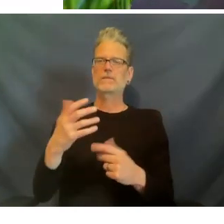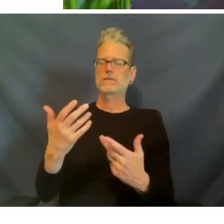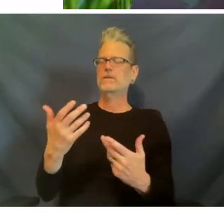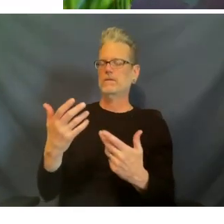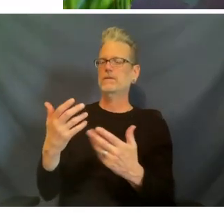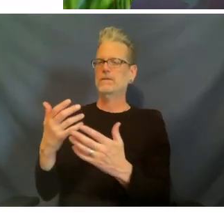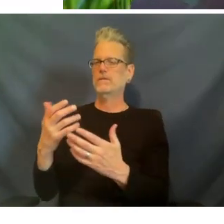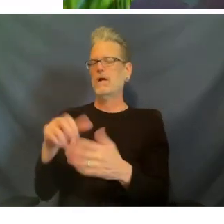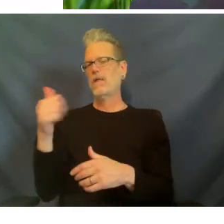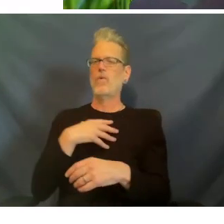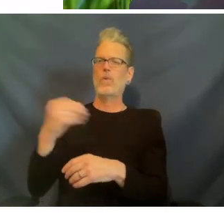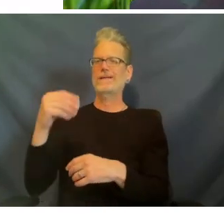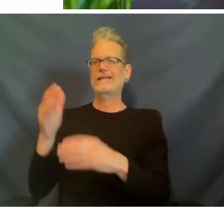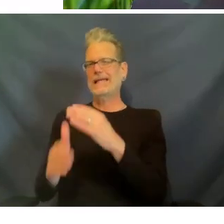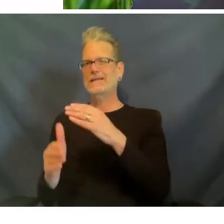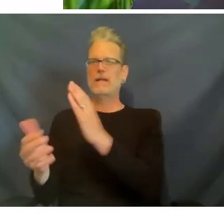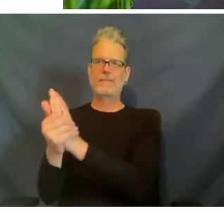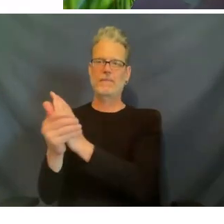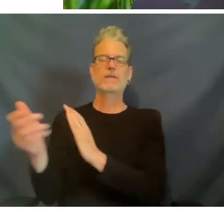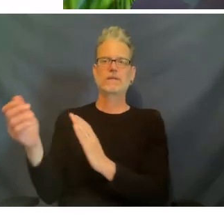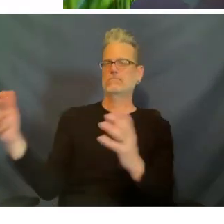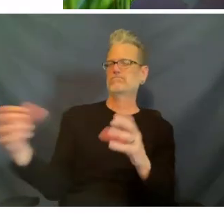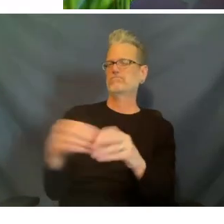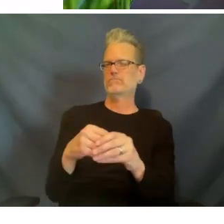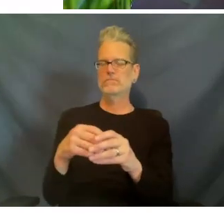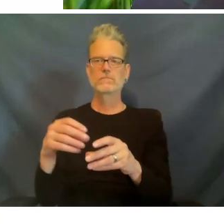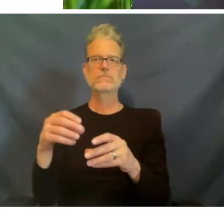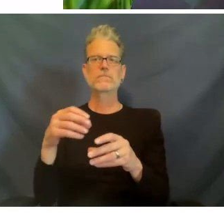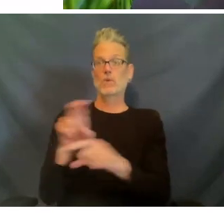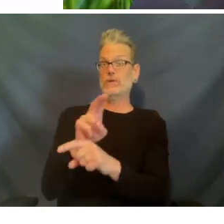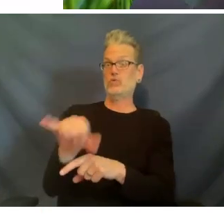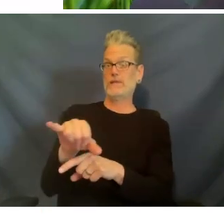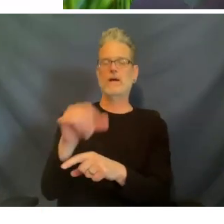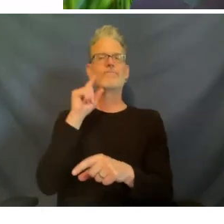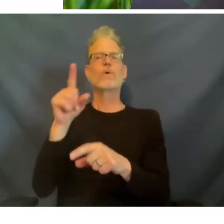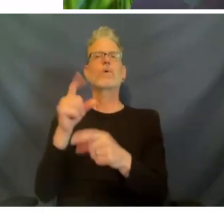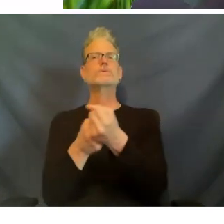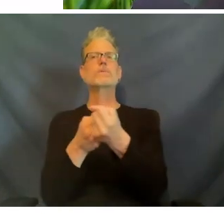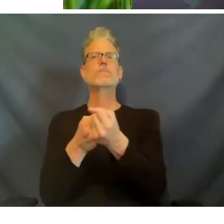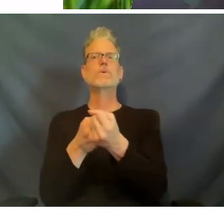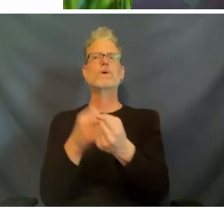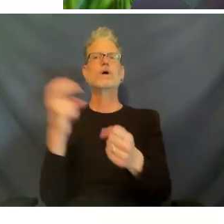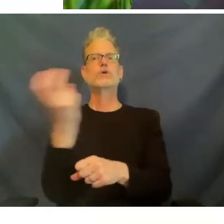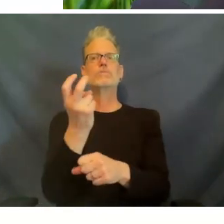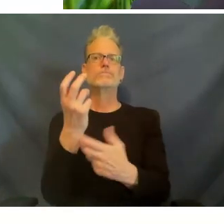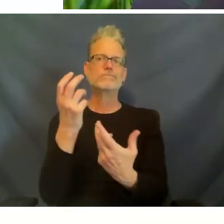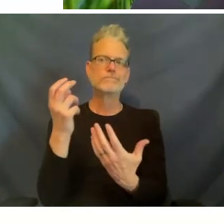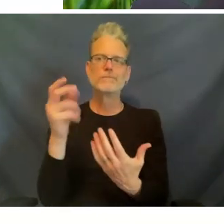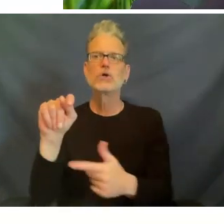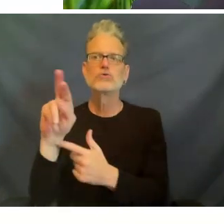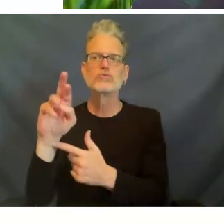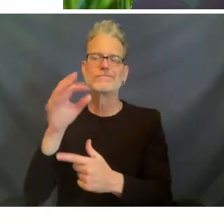suite of authorities that the Forest Service Office of Tribal Relations utilizes to support tribal co-stewardship across the broad spectrum of